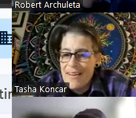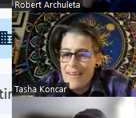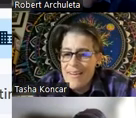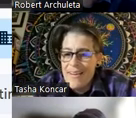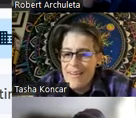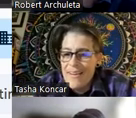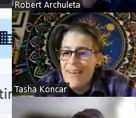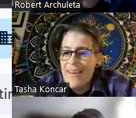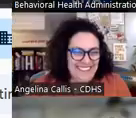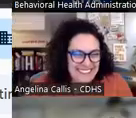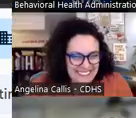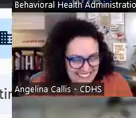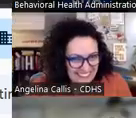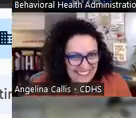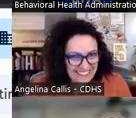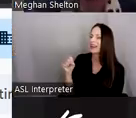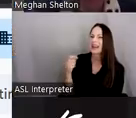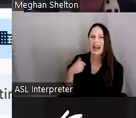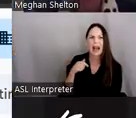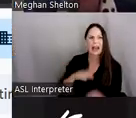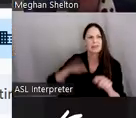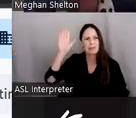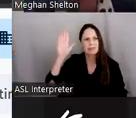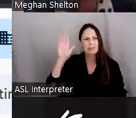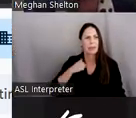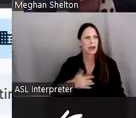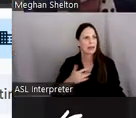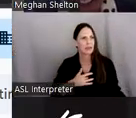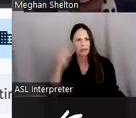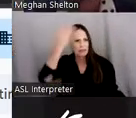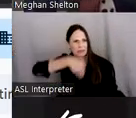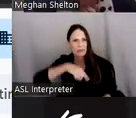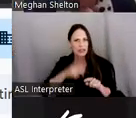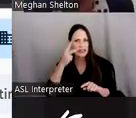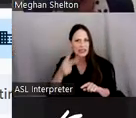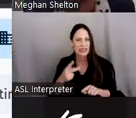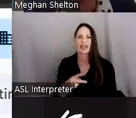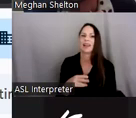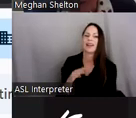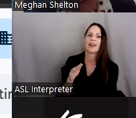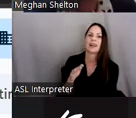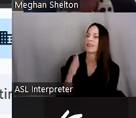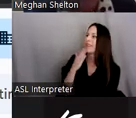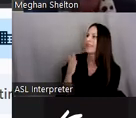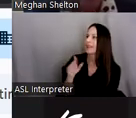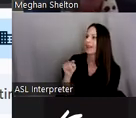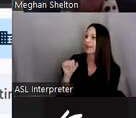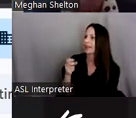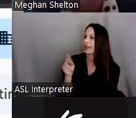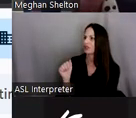I put my hand up, but I feel like people can't see it. Thank you, Tasha.